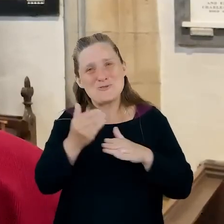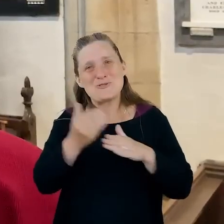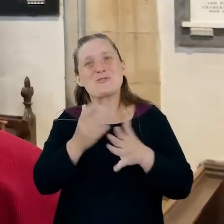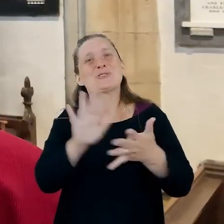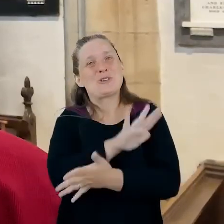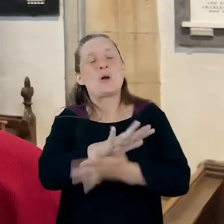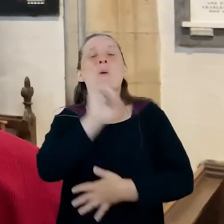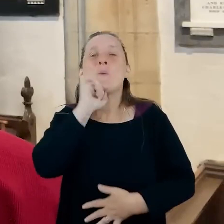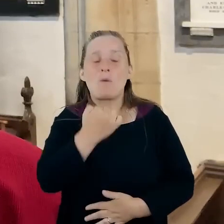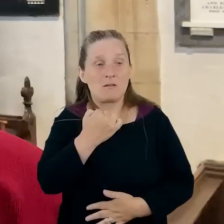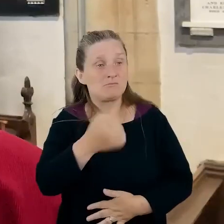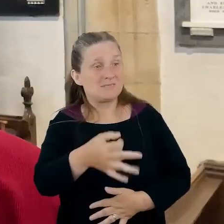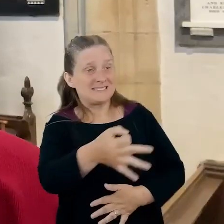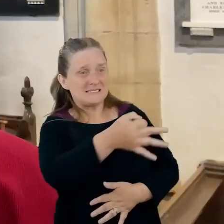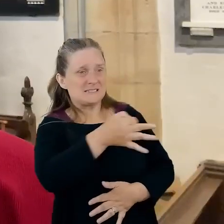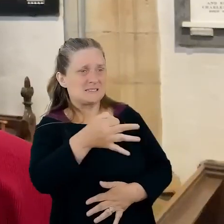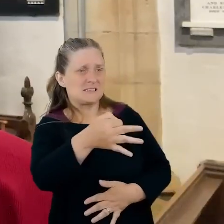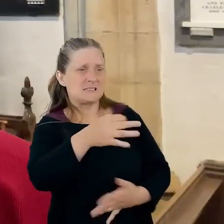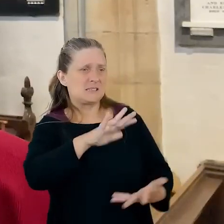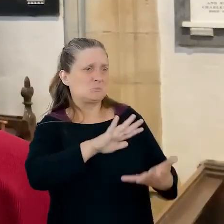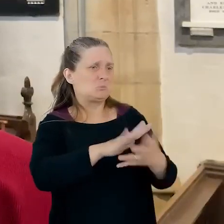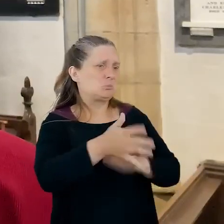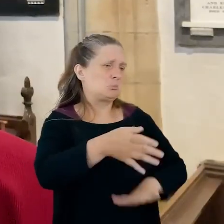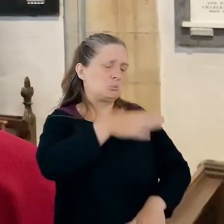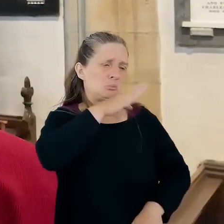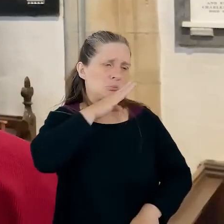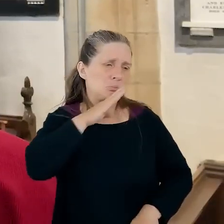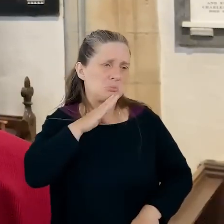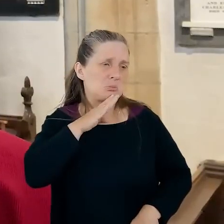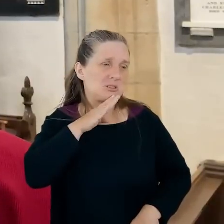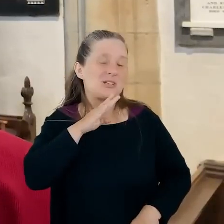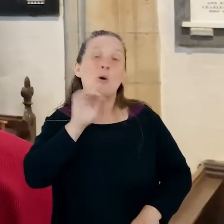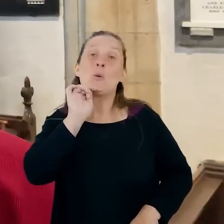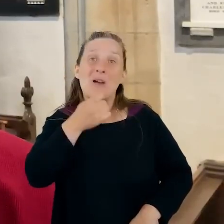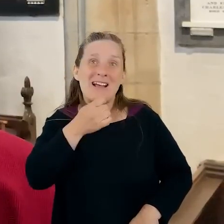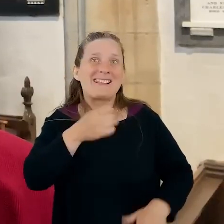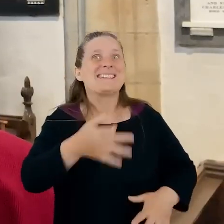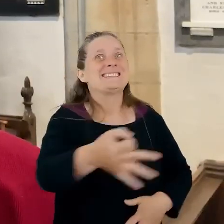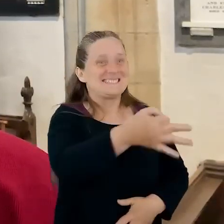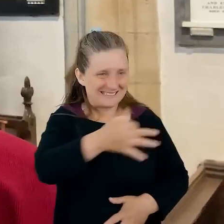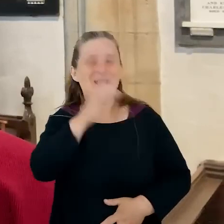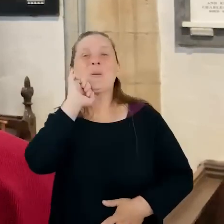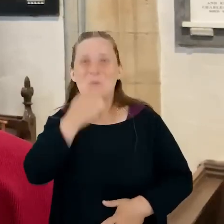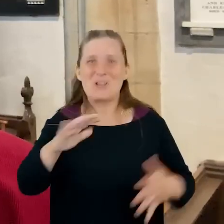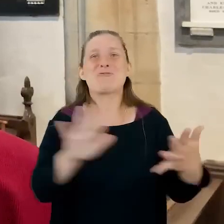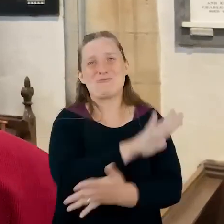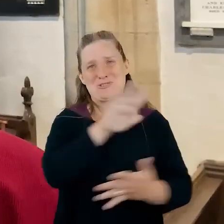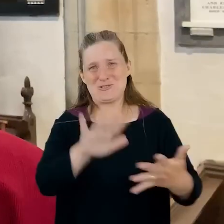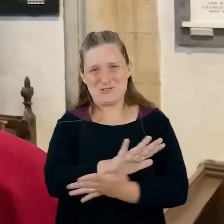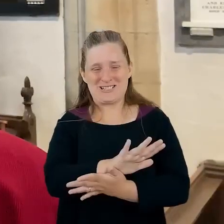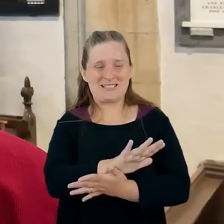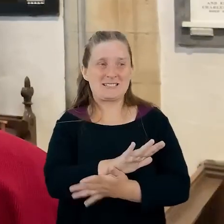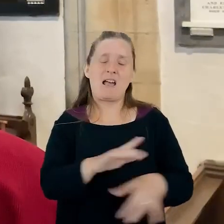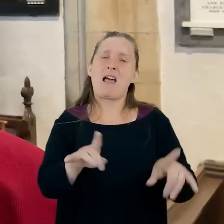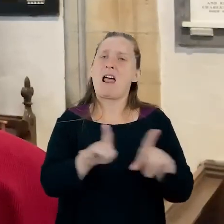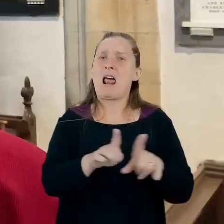work. Instead of being a city to be mourned over, Jerusalem will be a city to be rejoiced in. Like a woman who